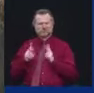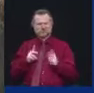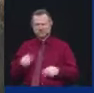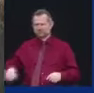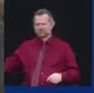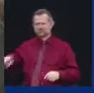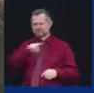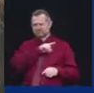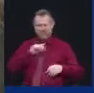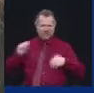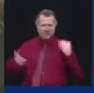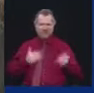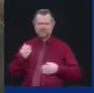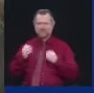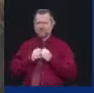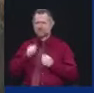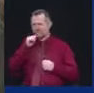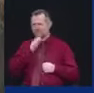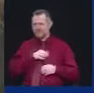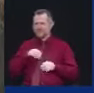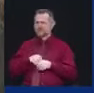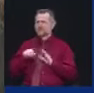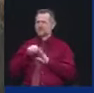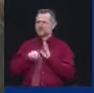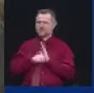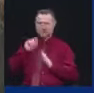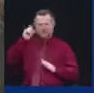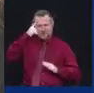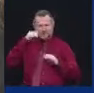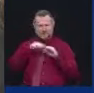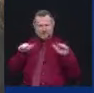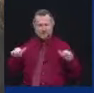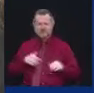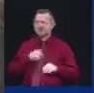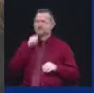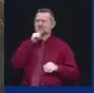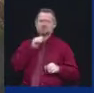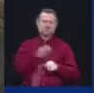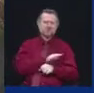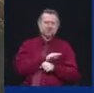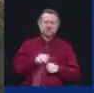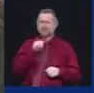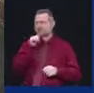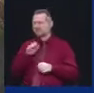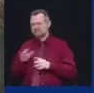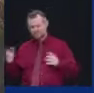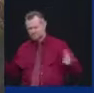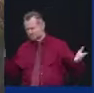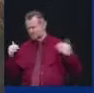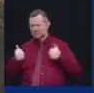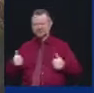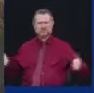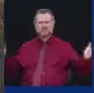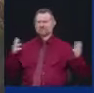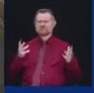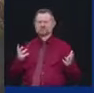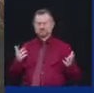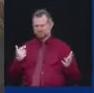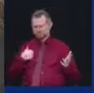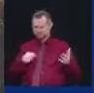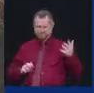hire more women in state government, in private practice, in private businesses, and bring them to the highest